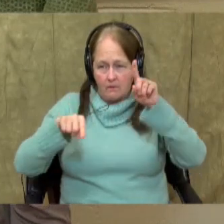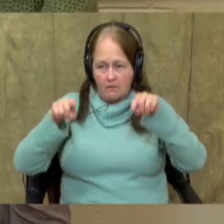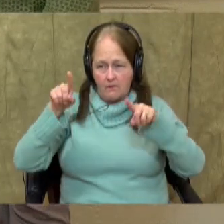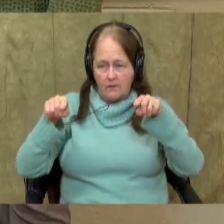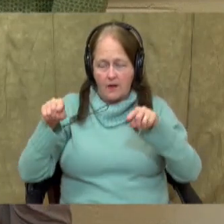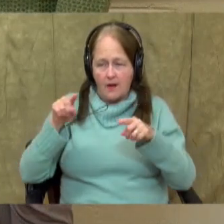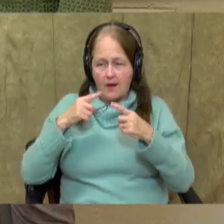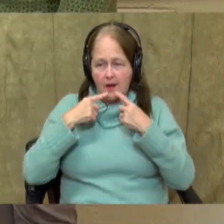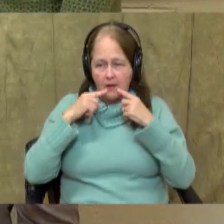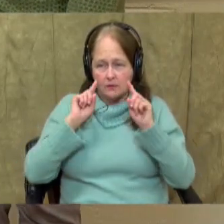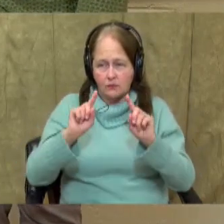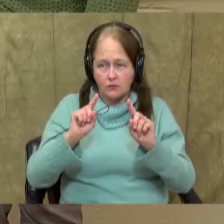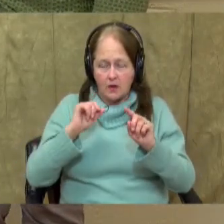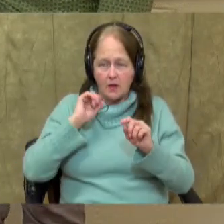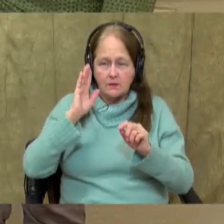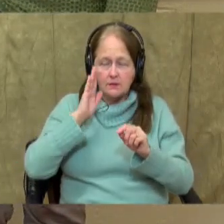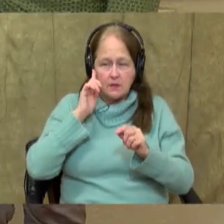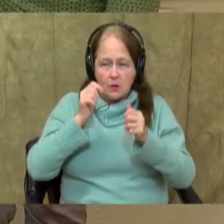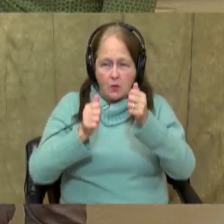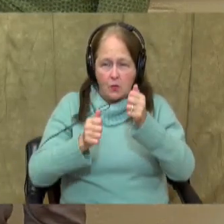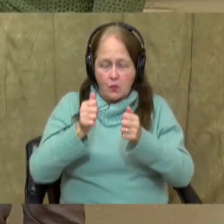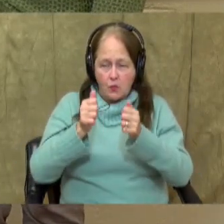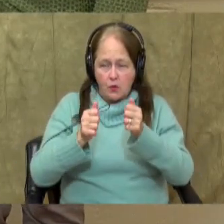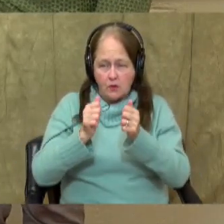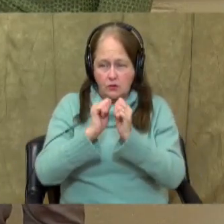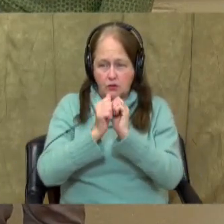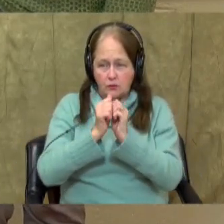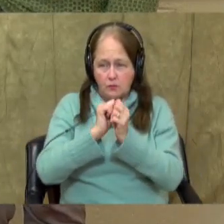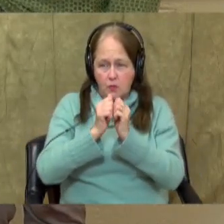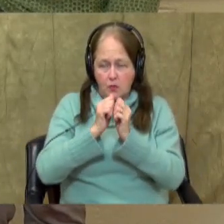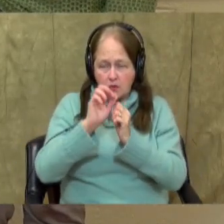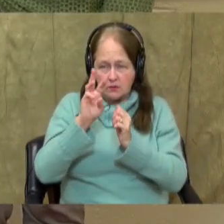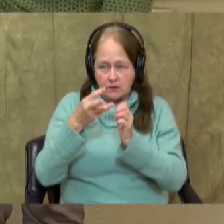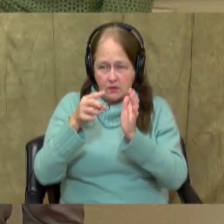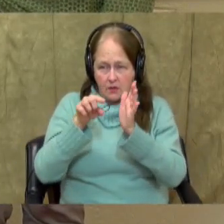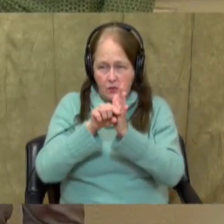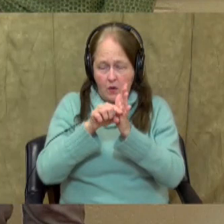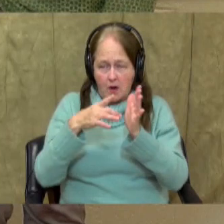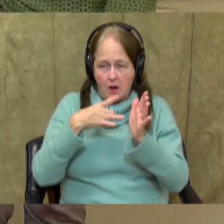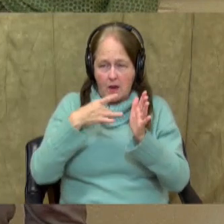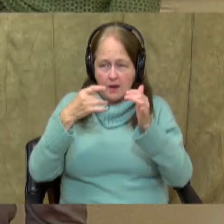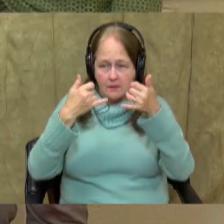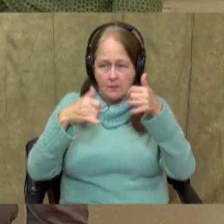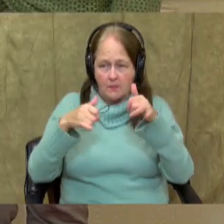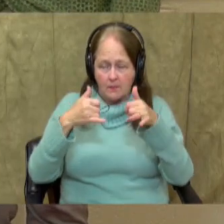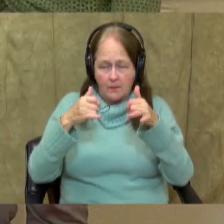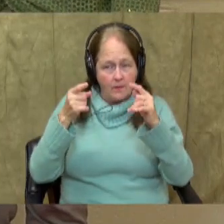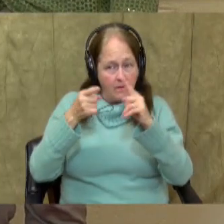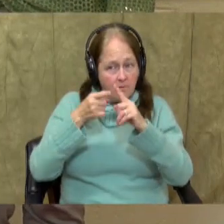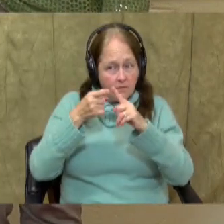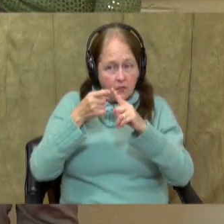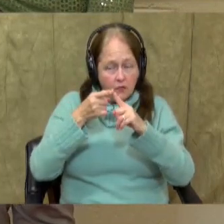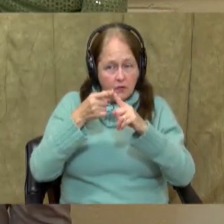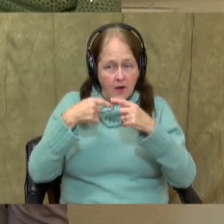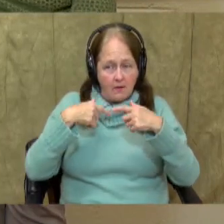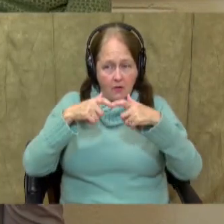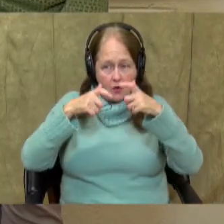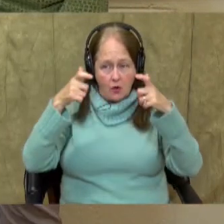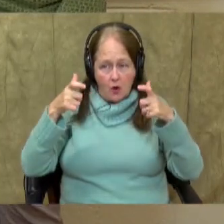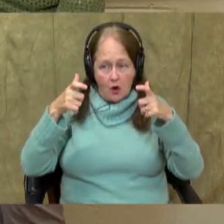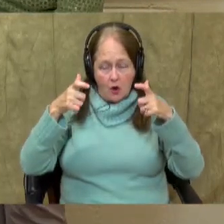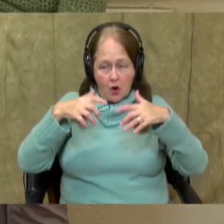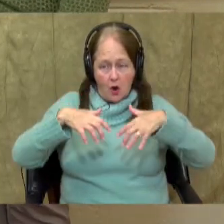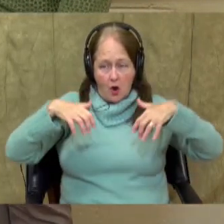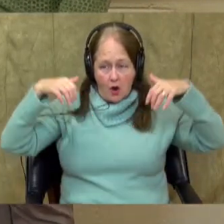question. So if I say, which sport do 6th graders like to play? First, do I have a large